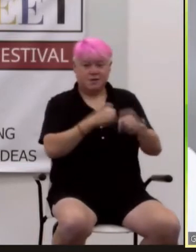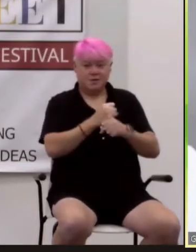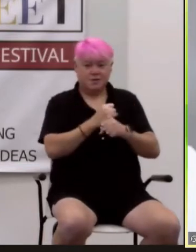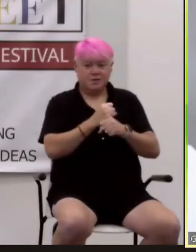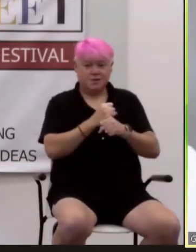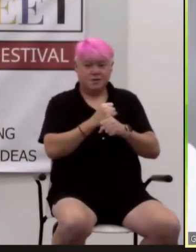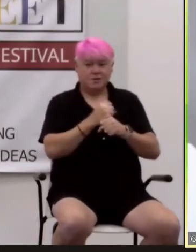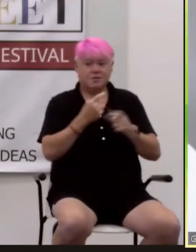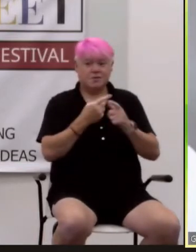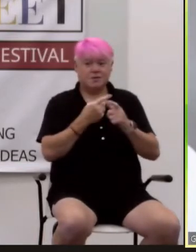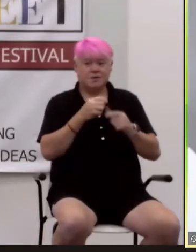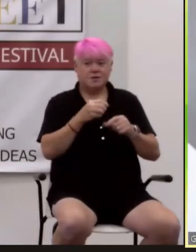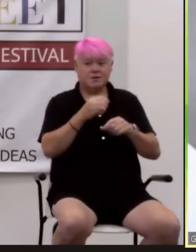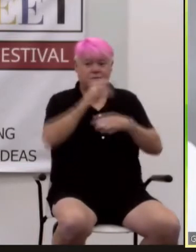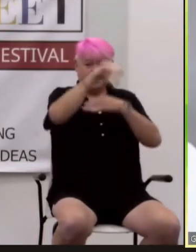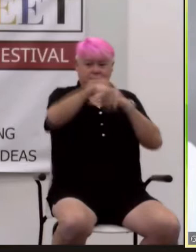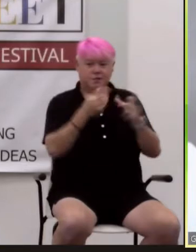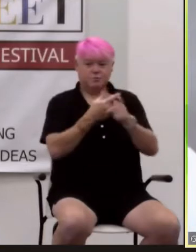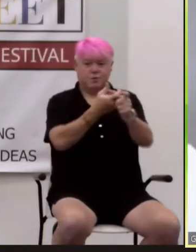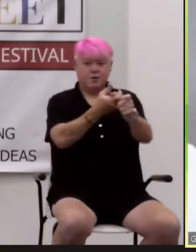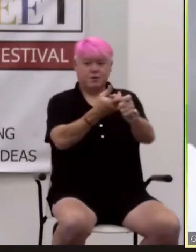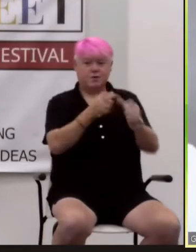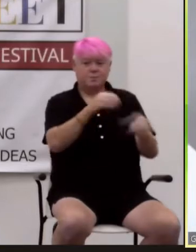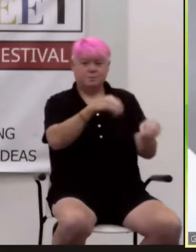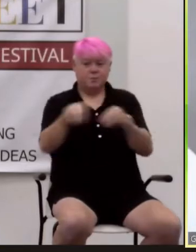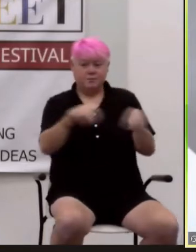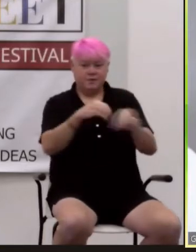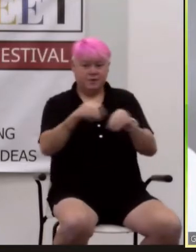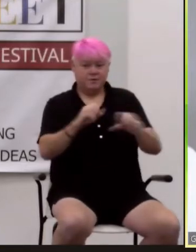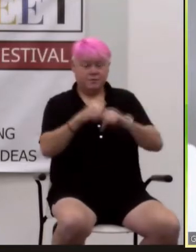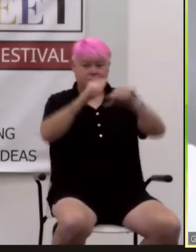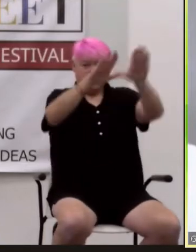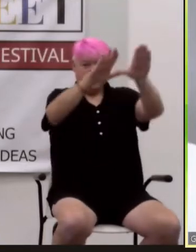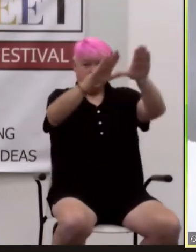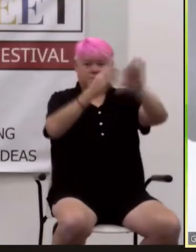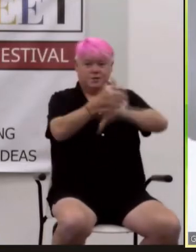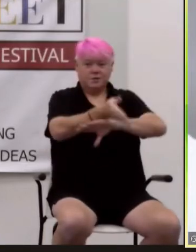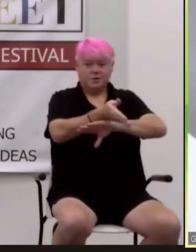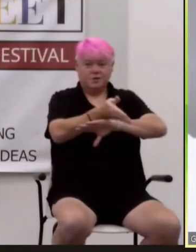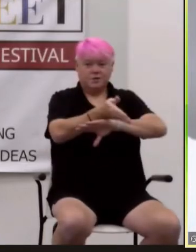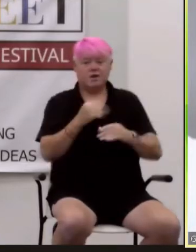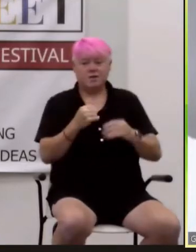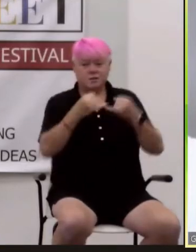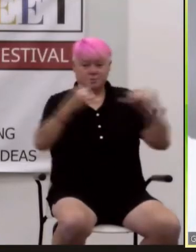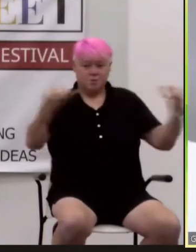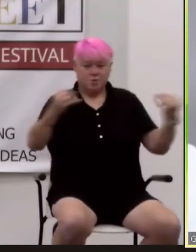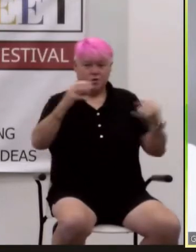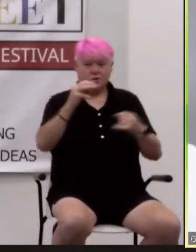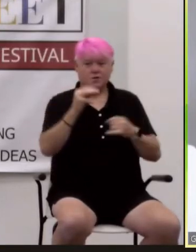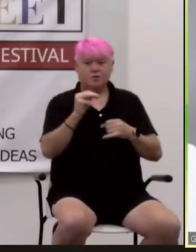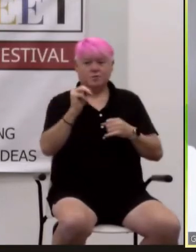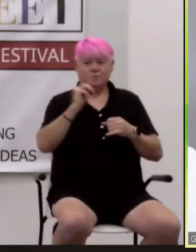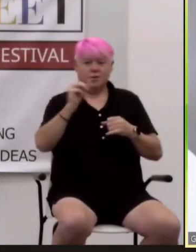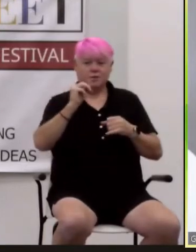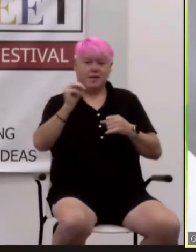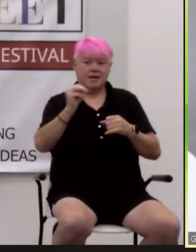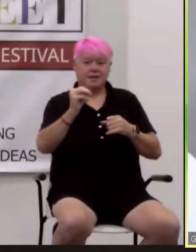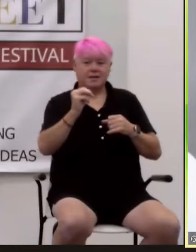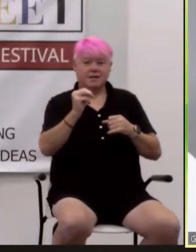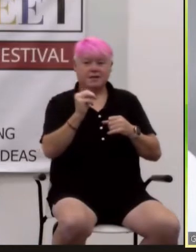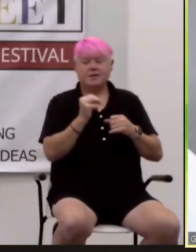has returned, moving through the Rocky Mountains and across the border to Montana. The solitary